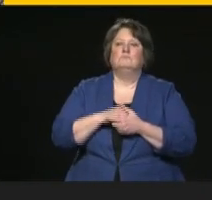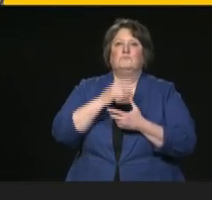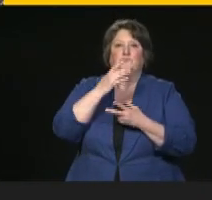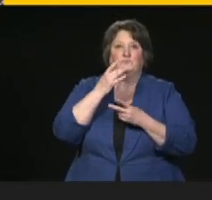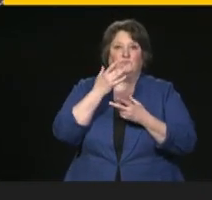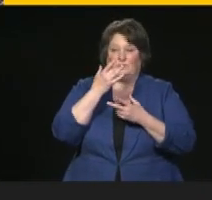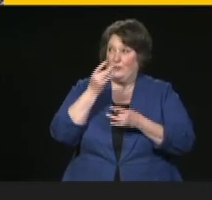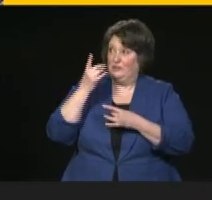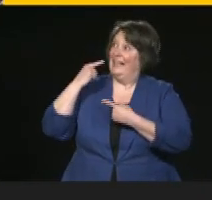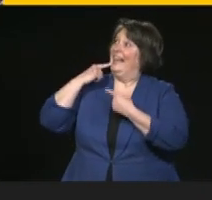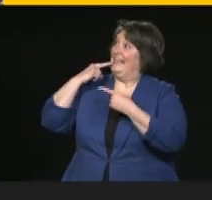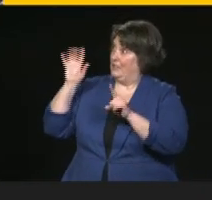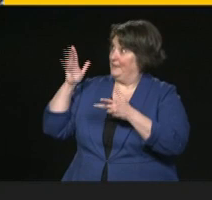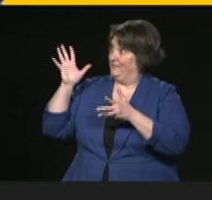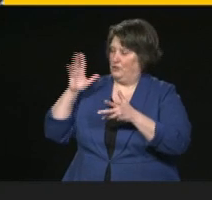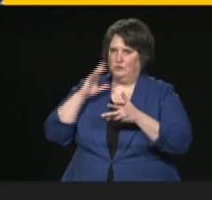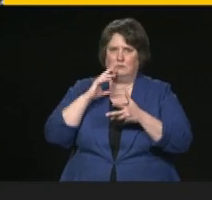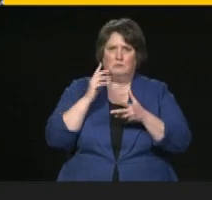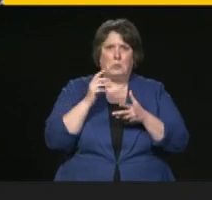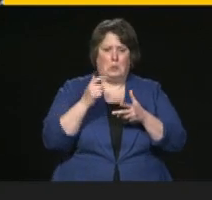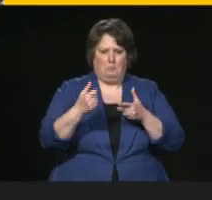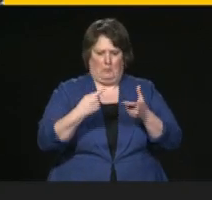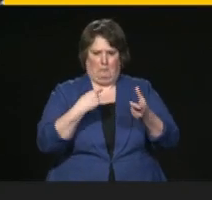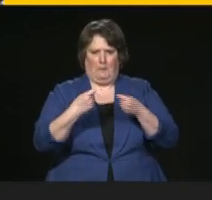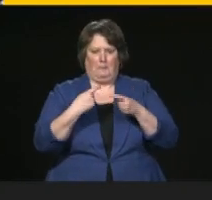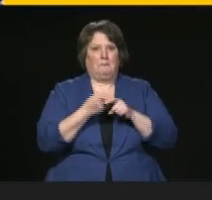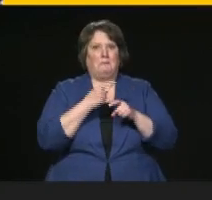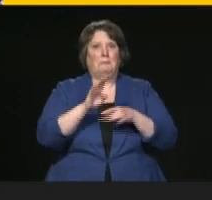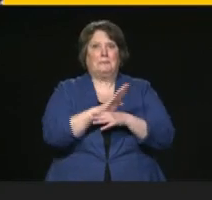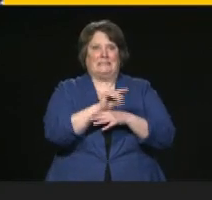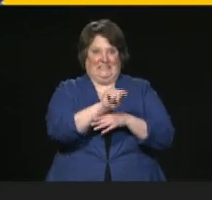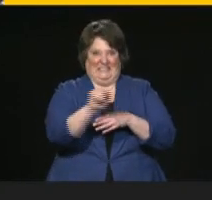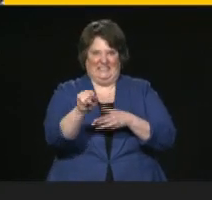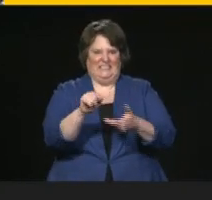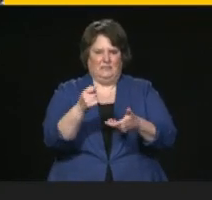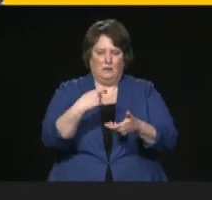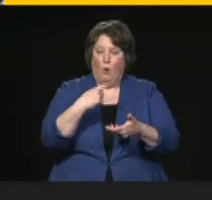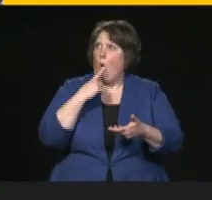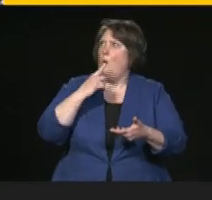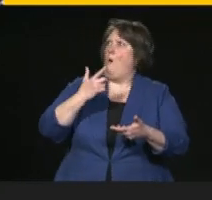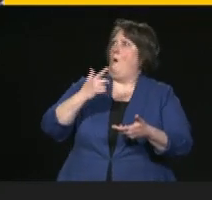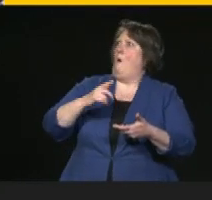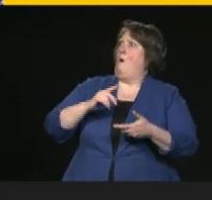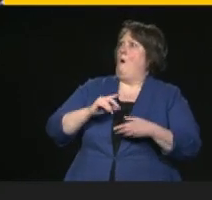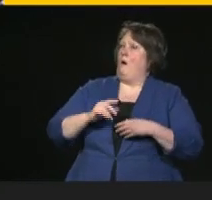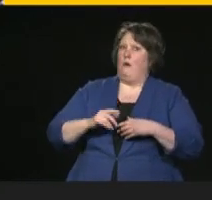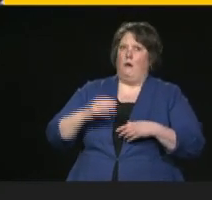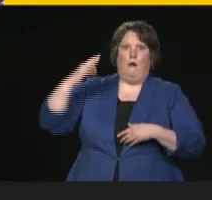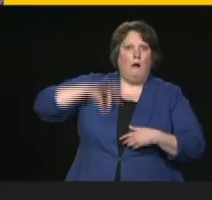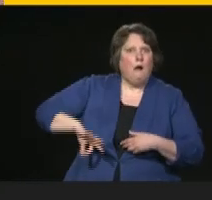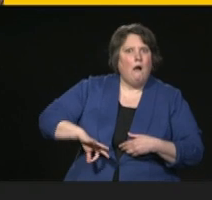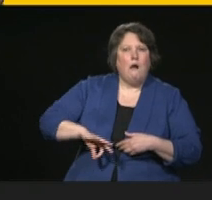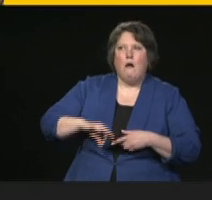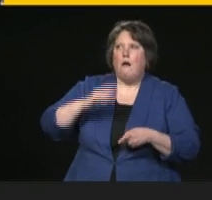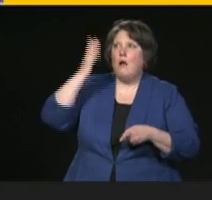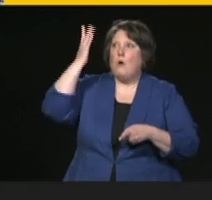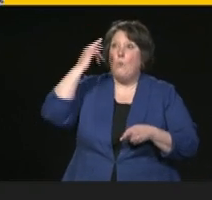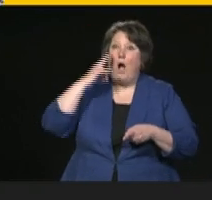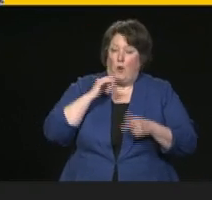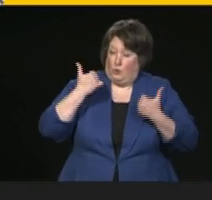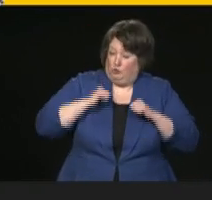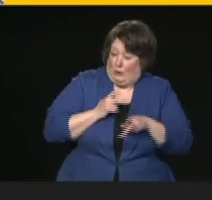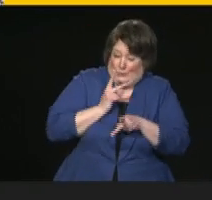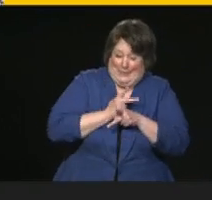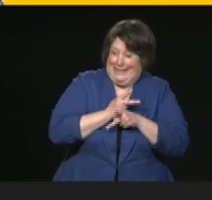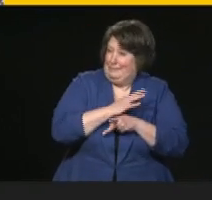business owners saying, you know, this is something that will help us because we were trying to keep our employees on and continue to pay them, even though we weren't having the